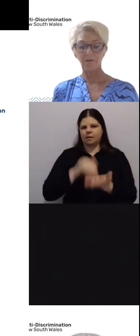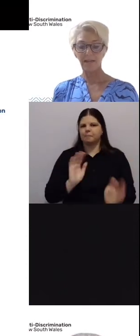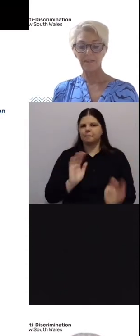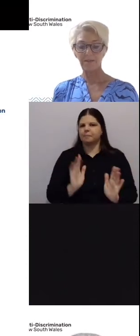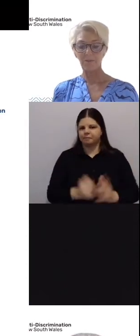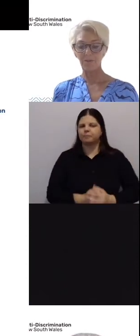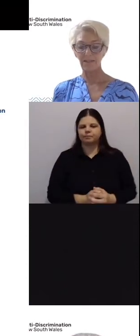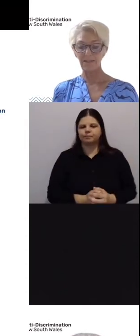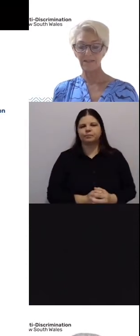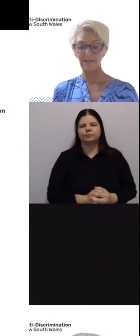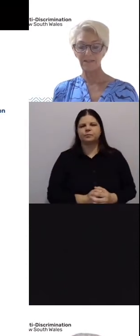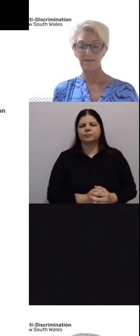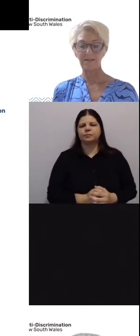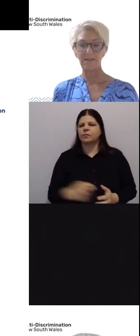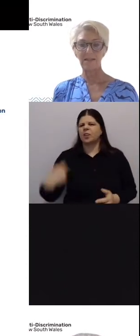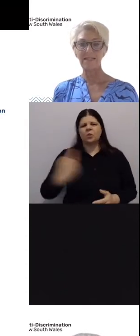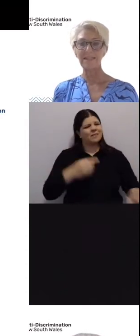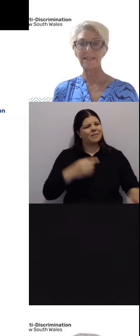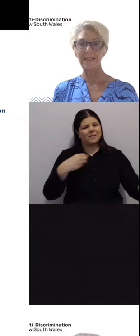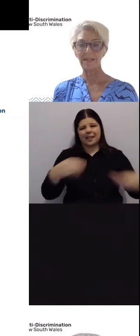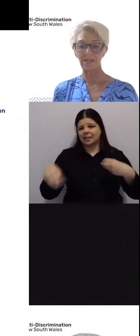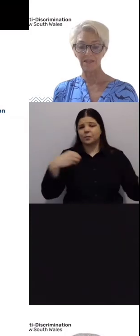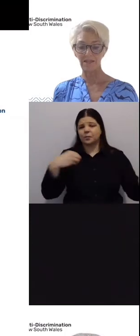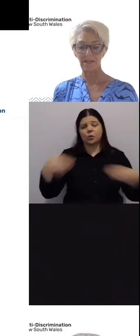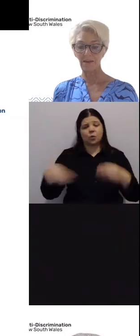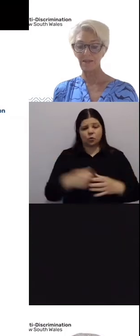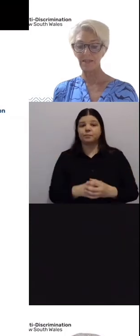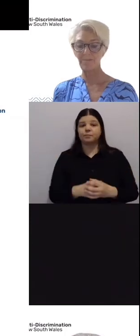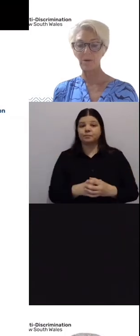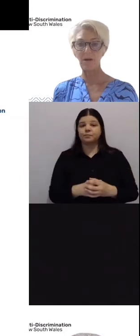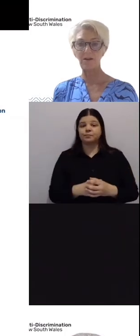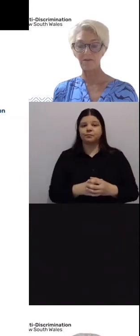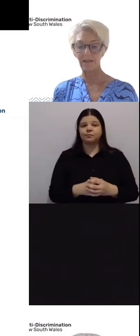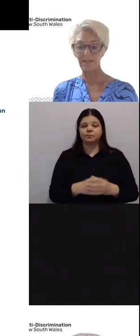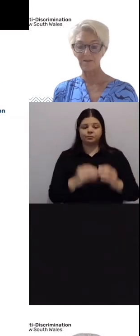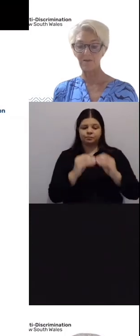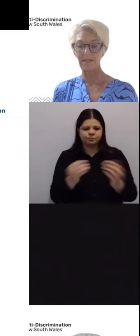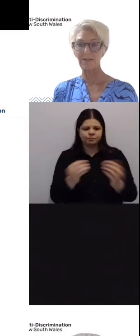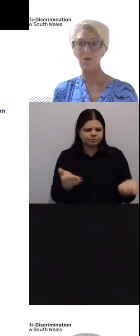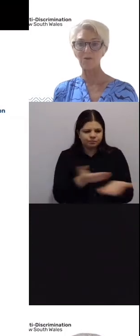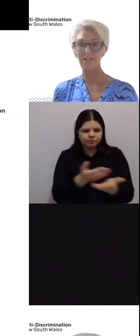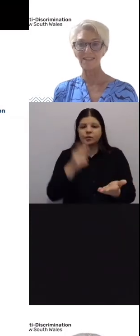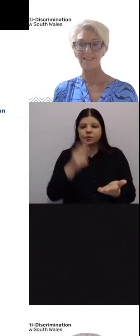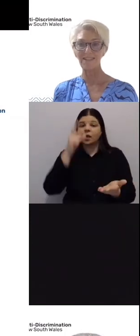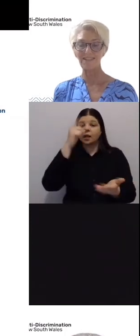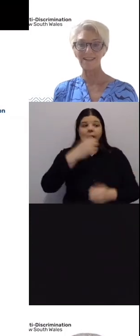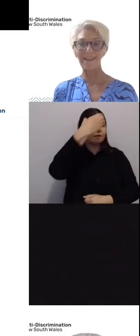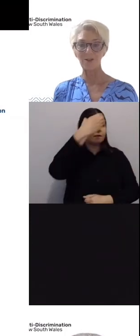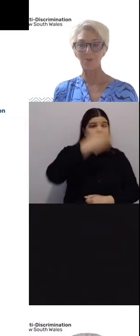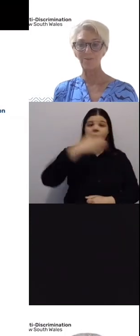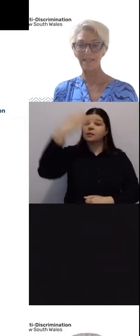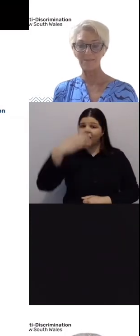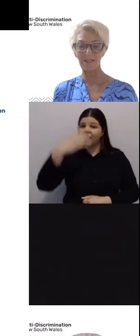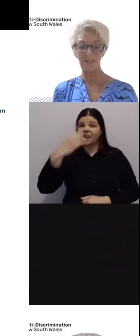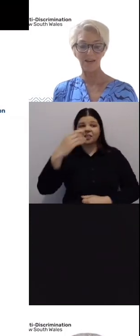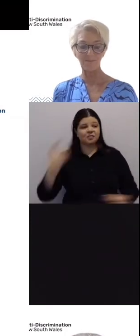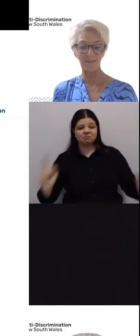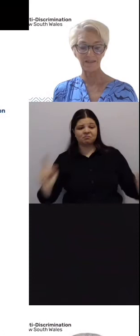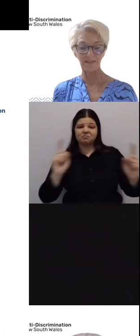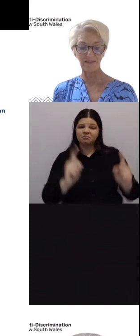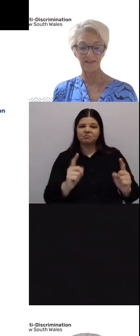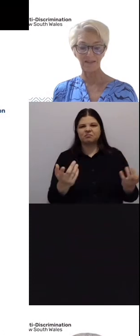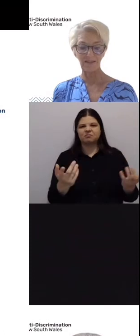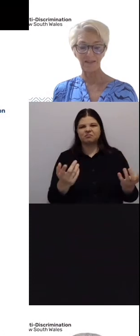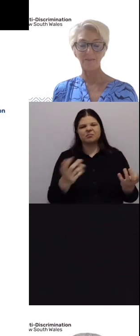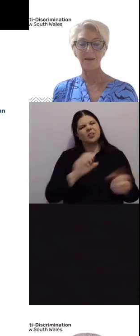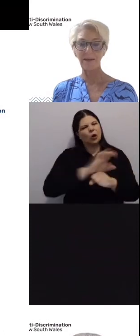We offer a flexible process. Conciliation can be done by way of face-to-face conferences in non-pandemic